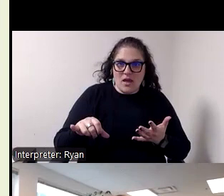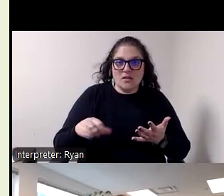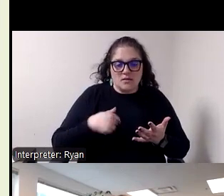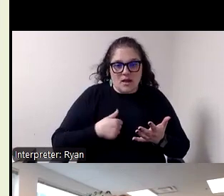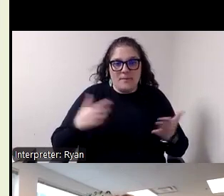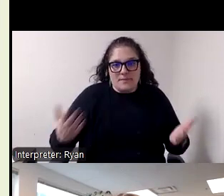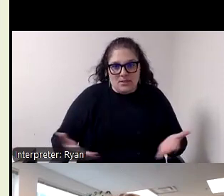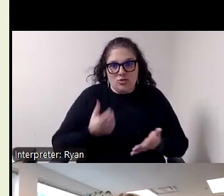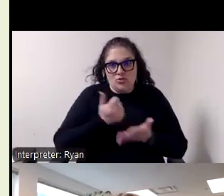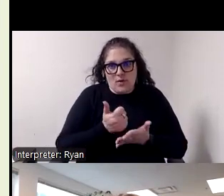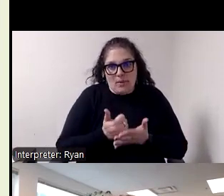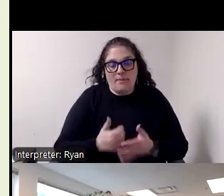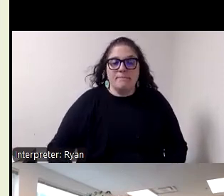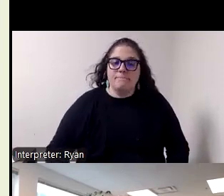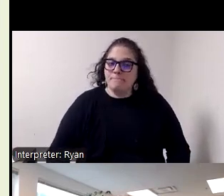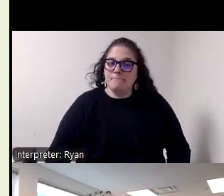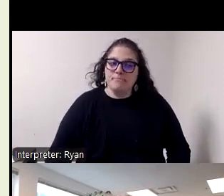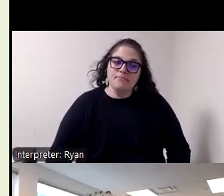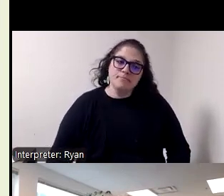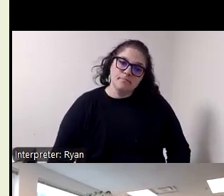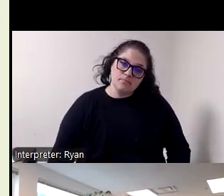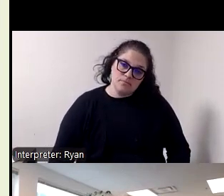definitely here to help for you guys.